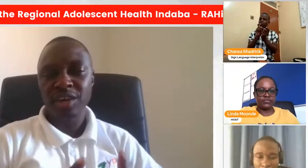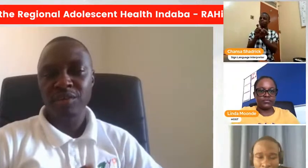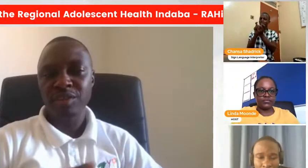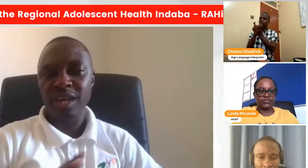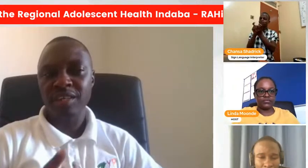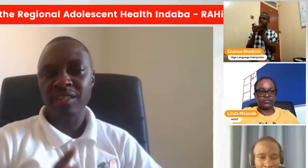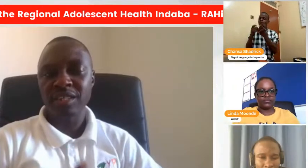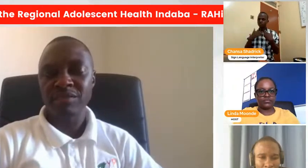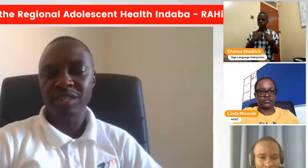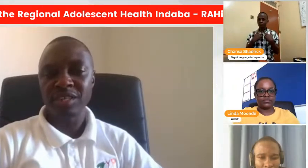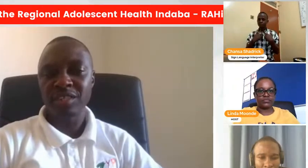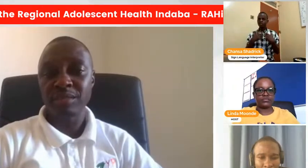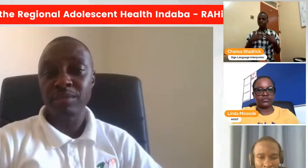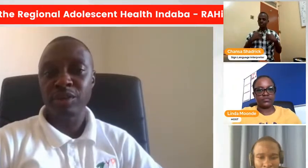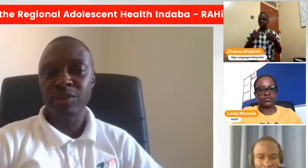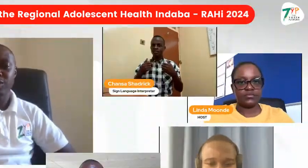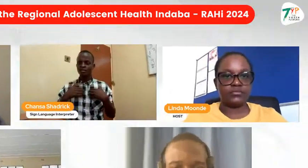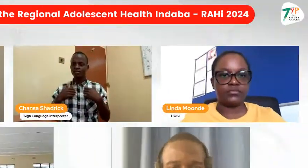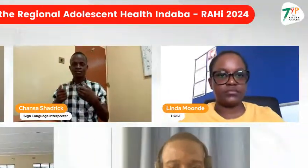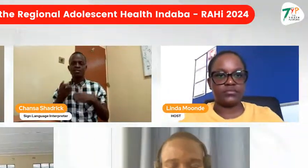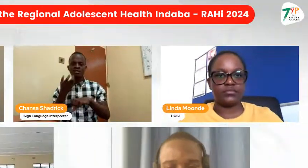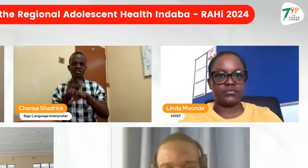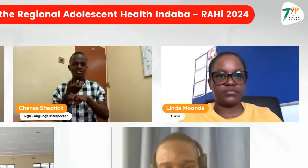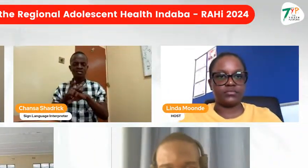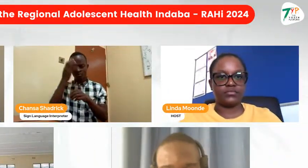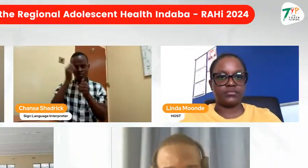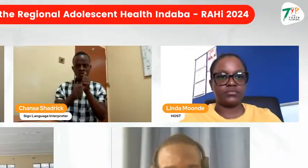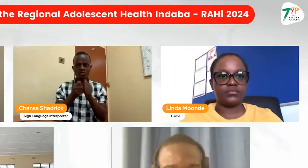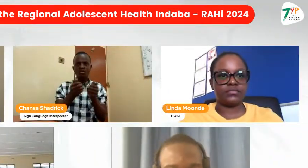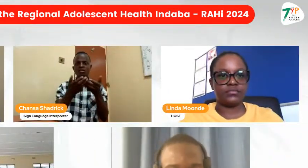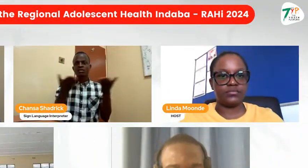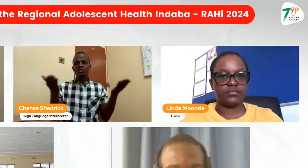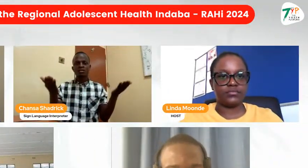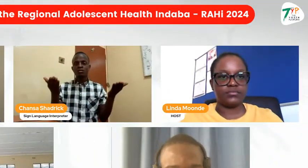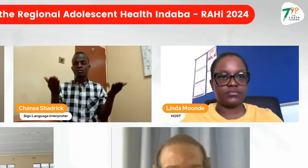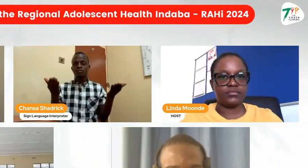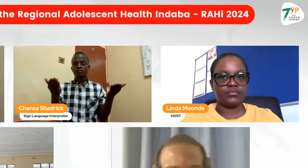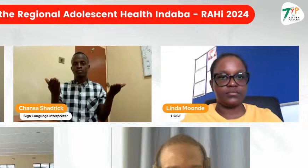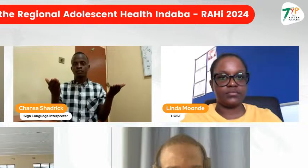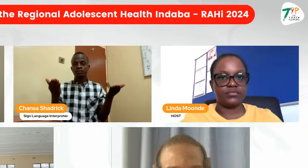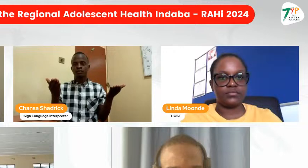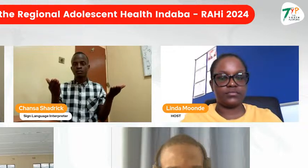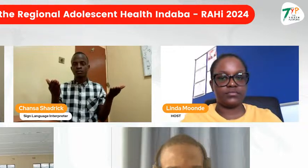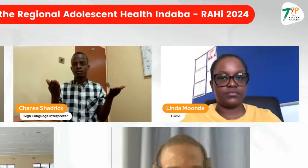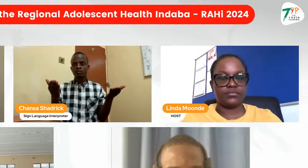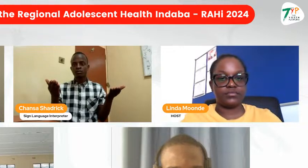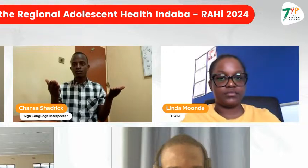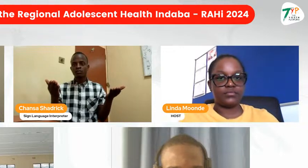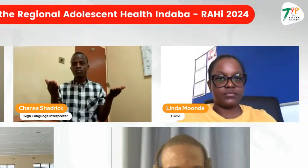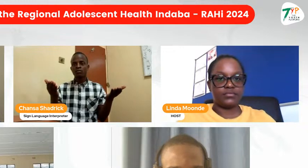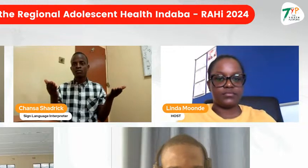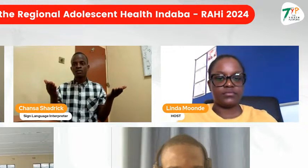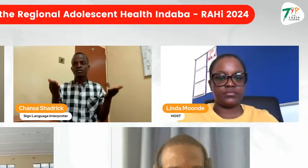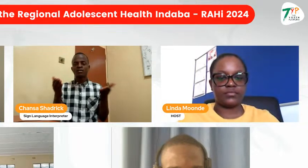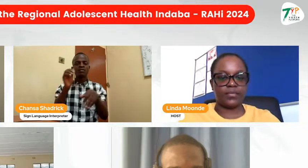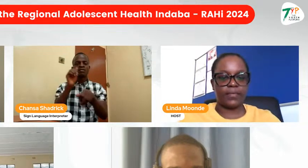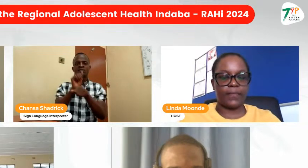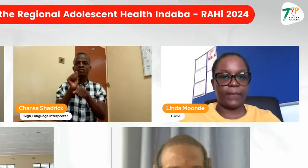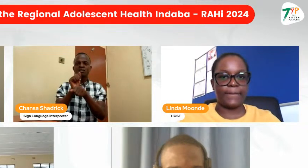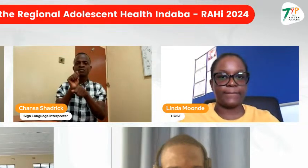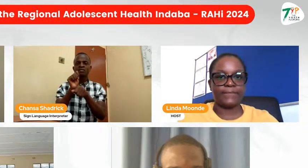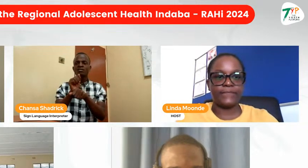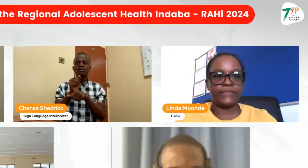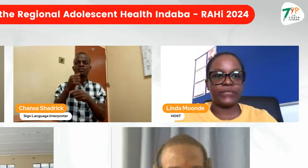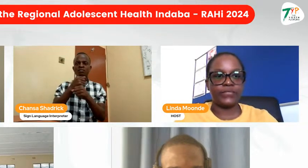adolescent health and services is because we are not taking a proactive step as adolescents in ensuring that